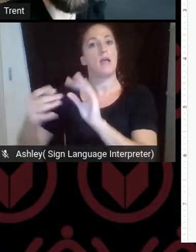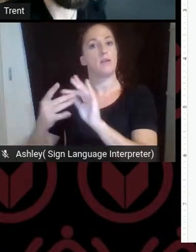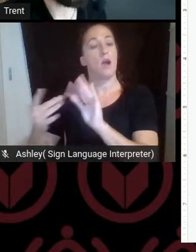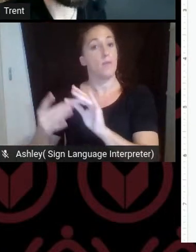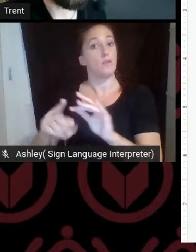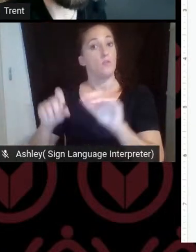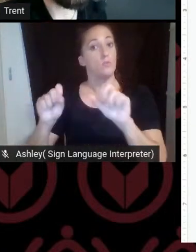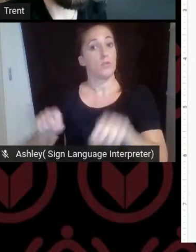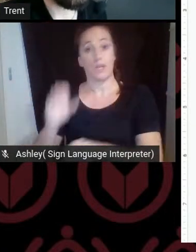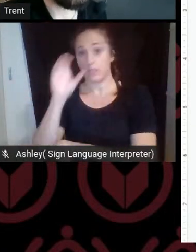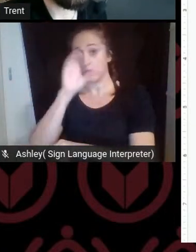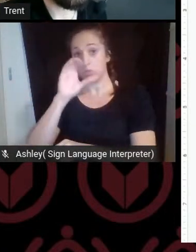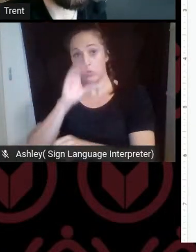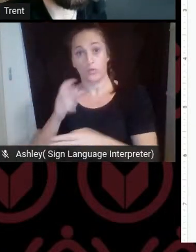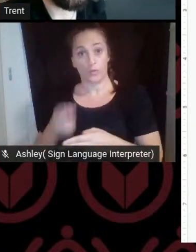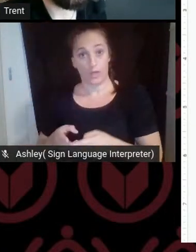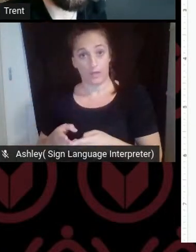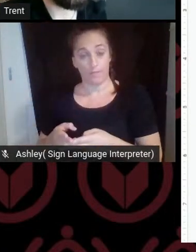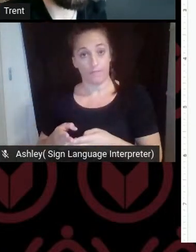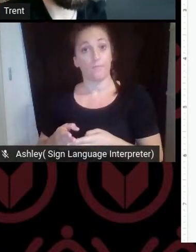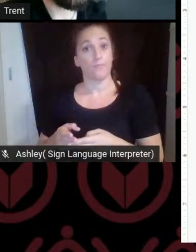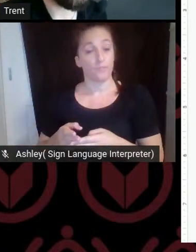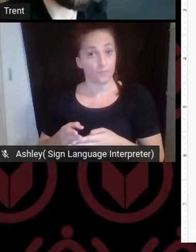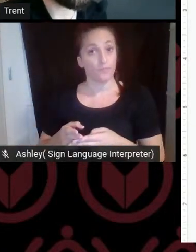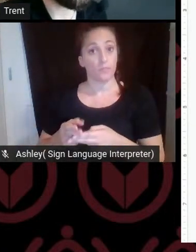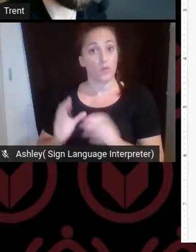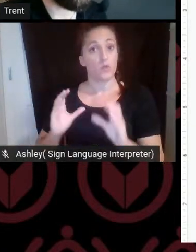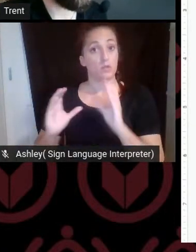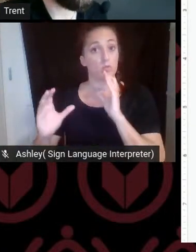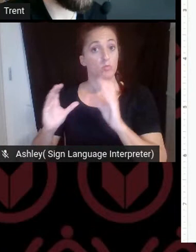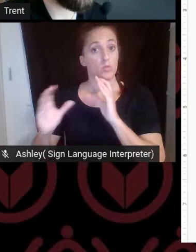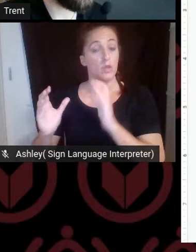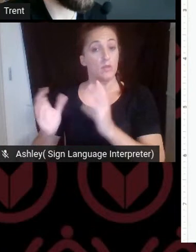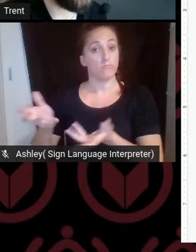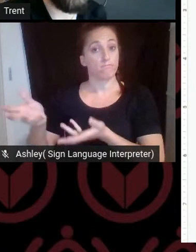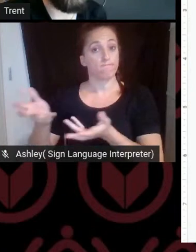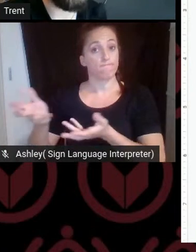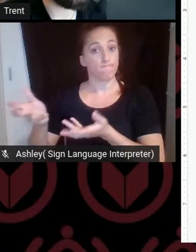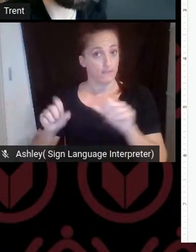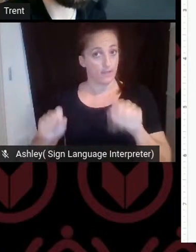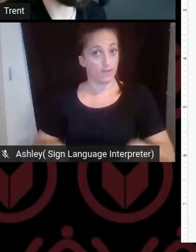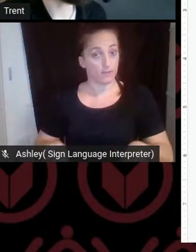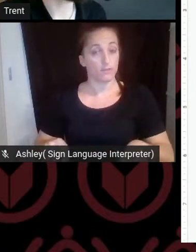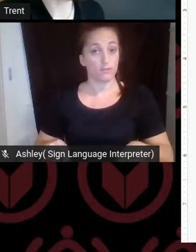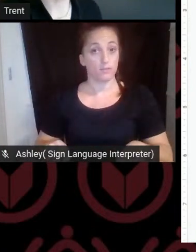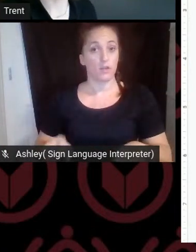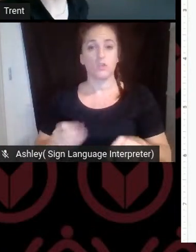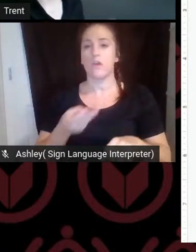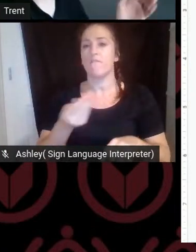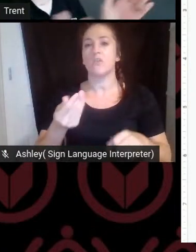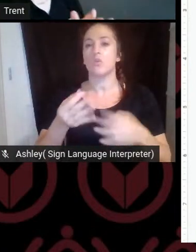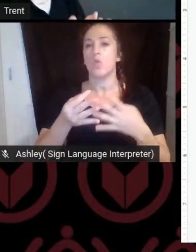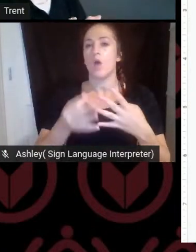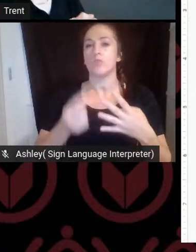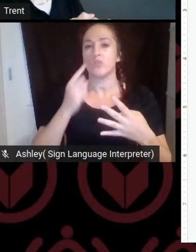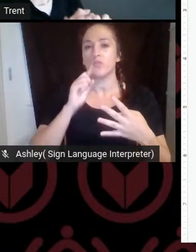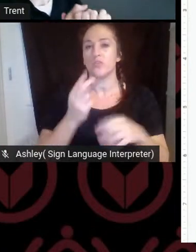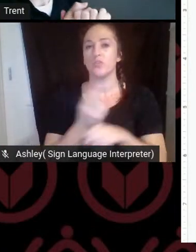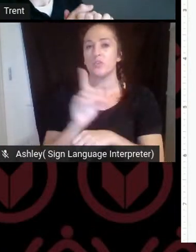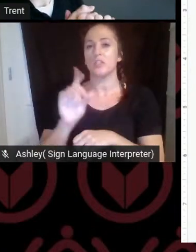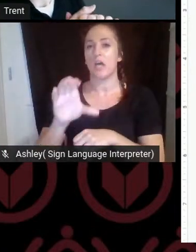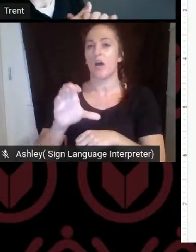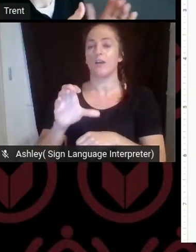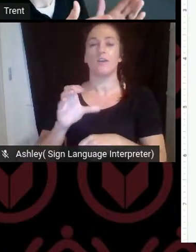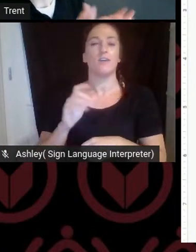And they are responsible for clearing that away. So just a couple of things that you're able to do with Docs. All right, I know that we're on